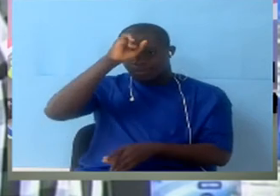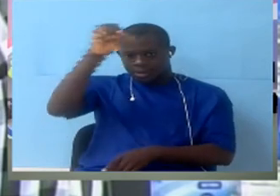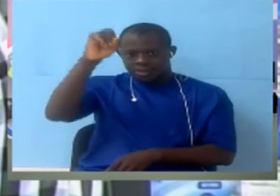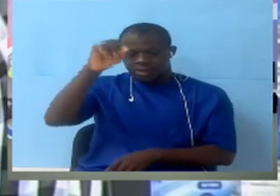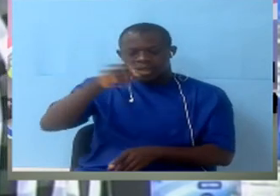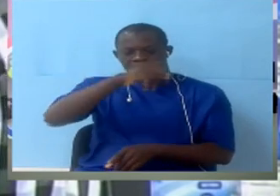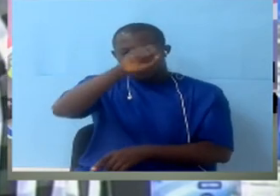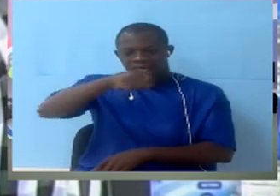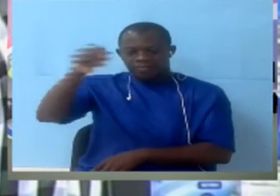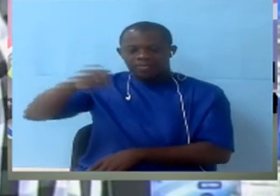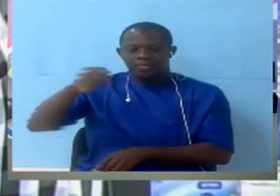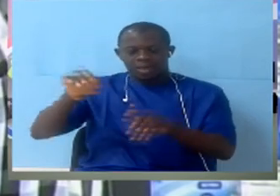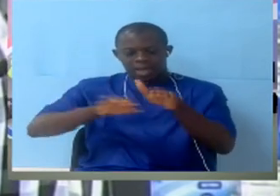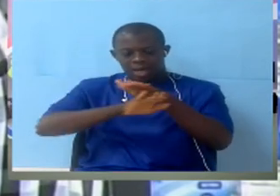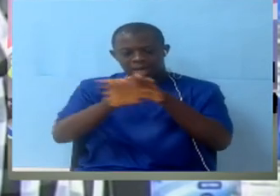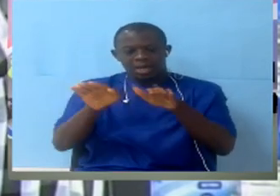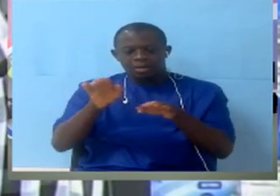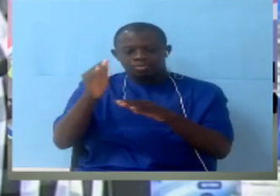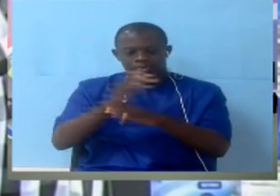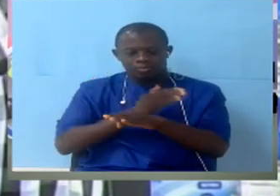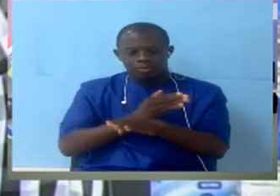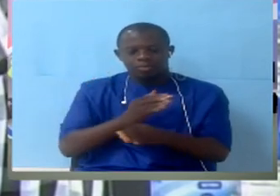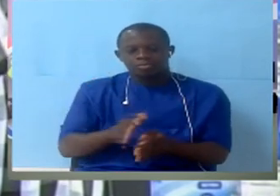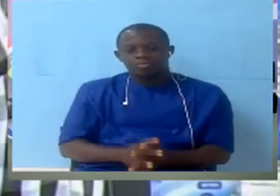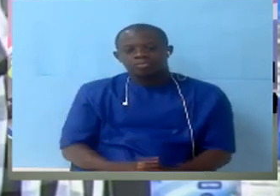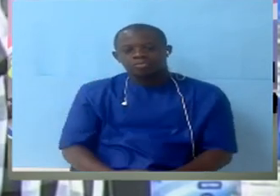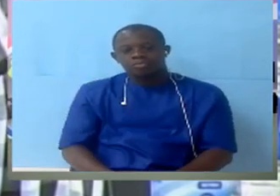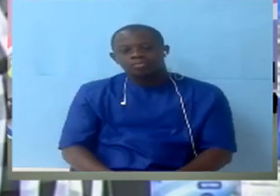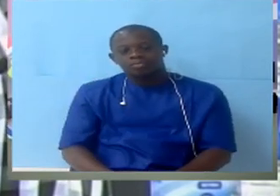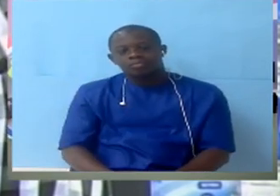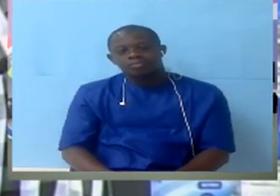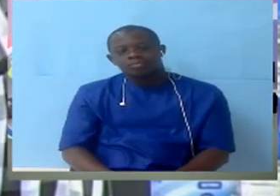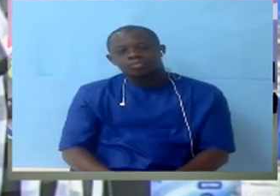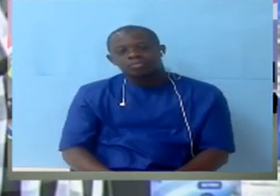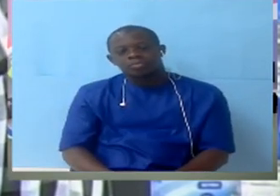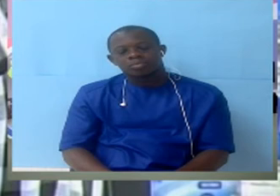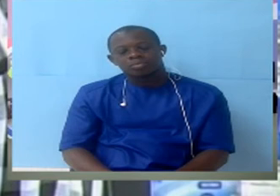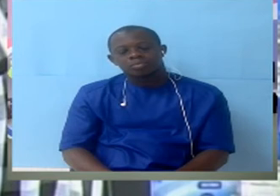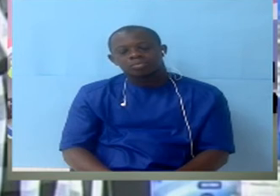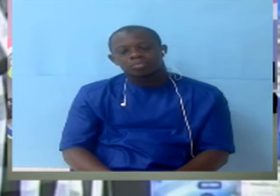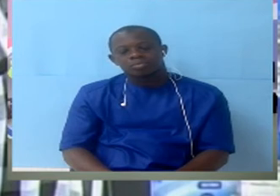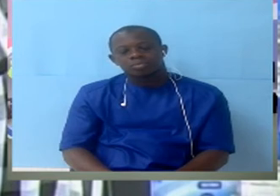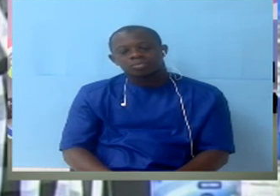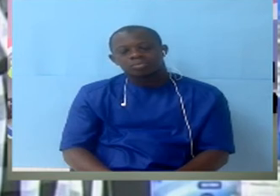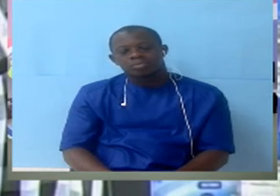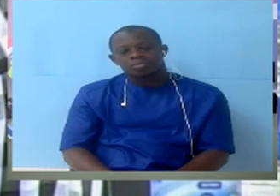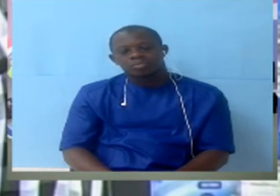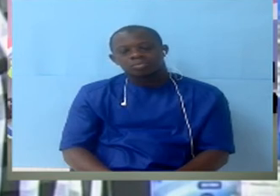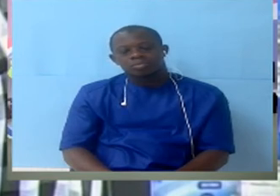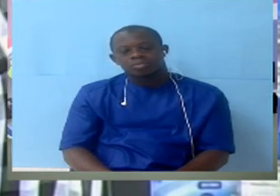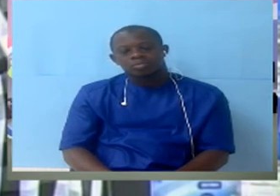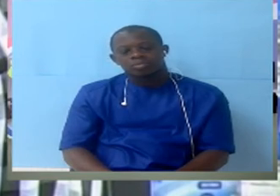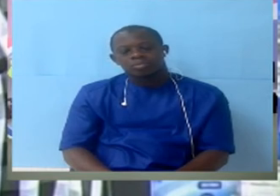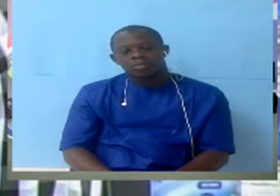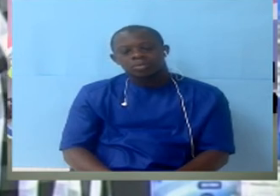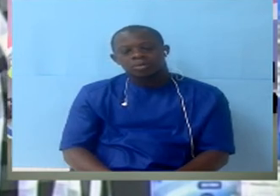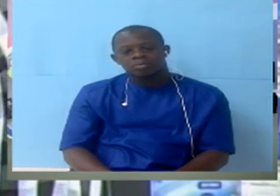da kenning ibe bola jankata e ka findi banko kan ya da bula pour kata president la